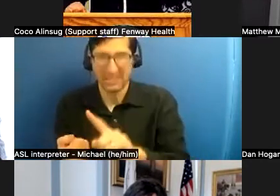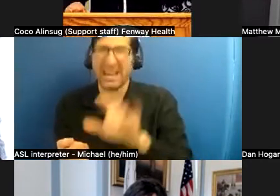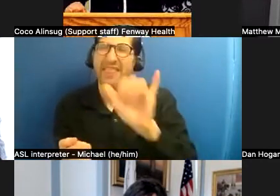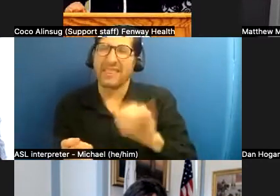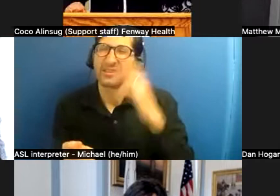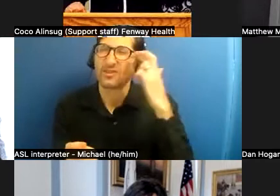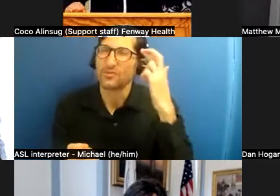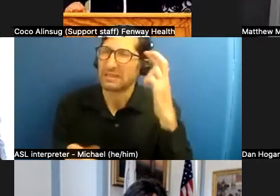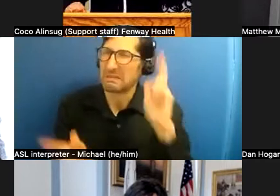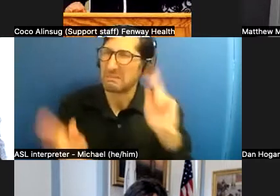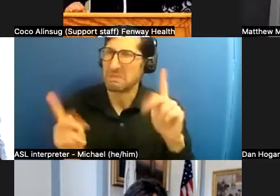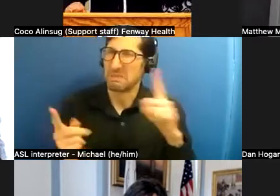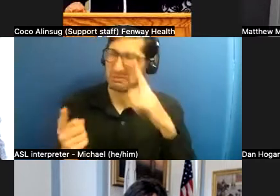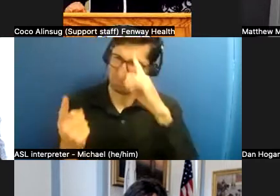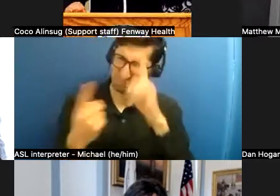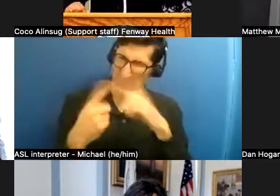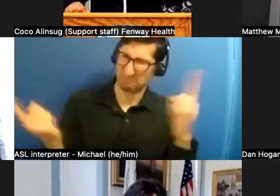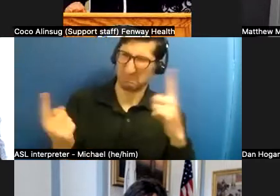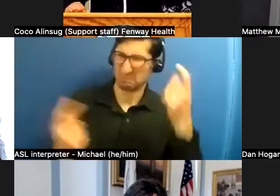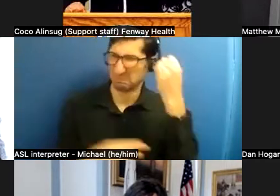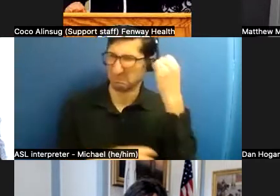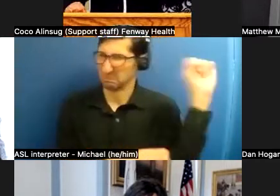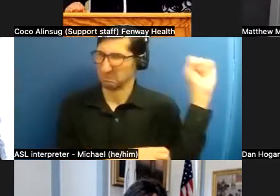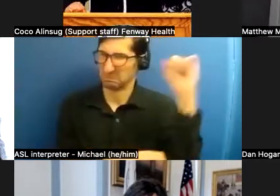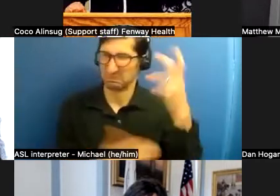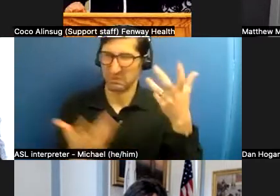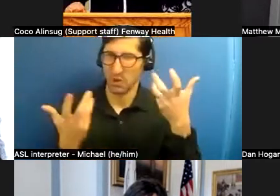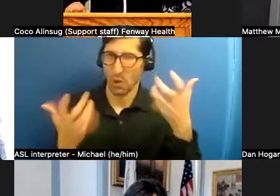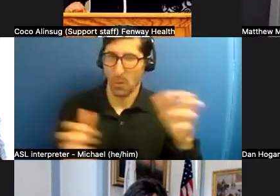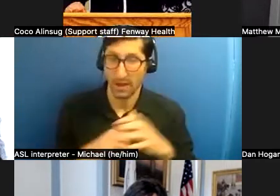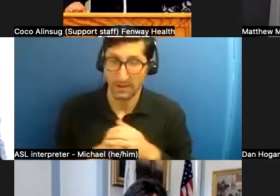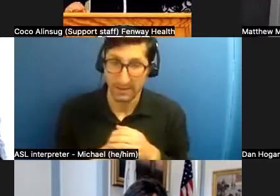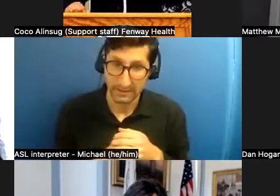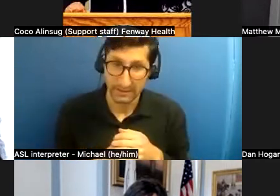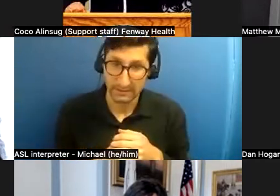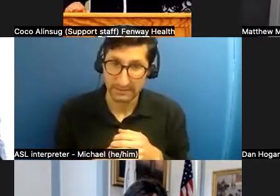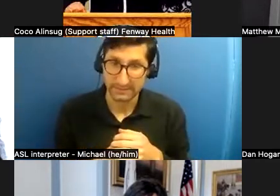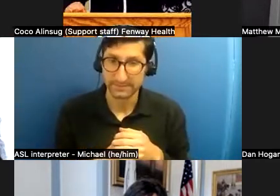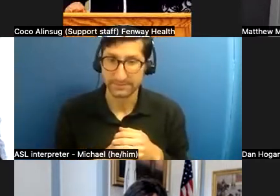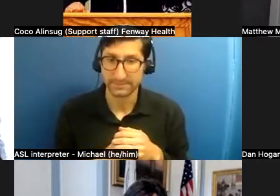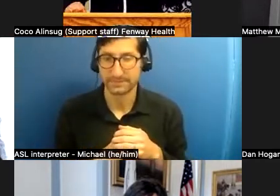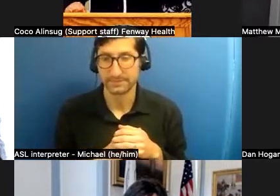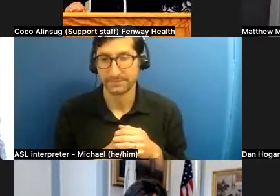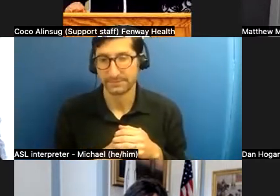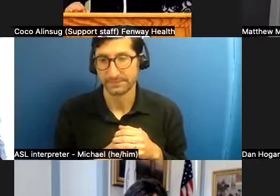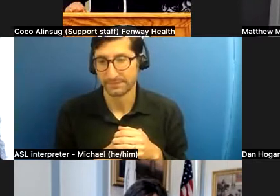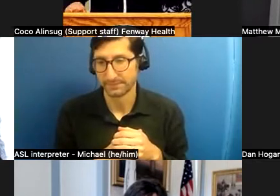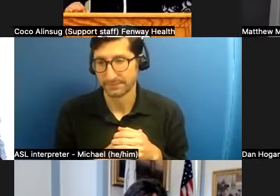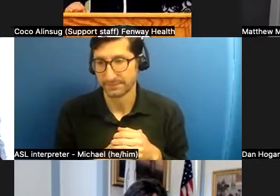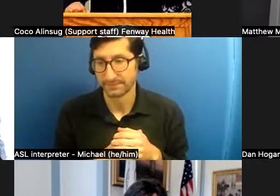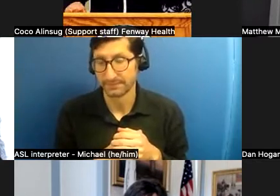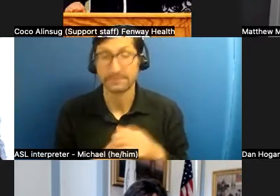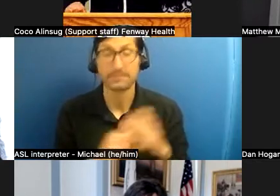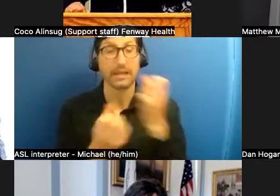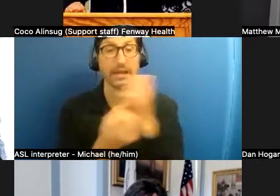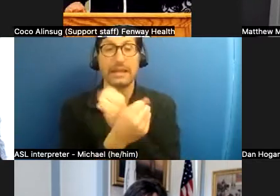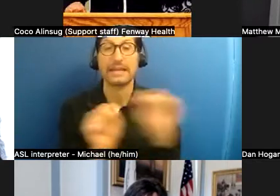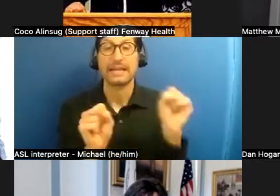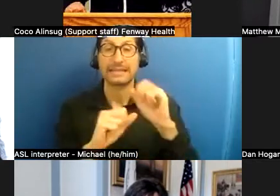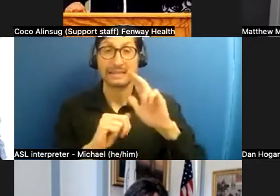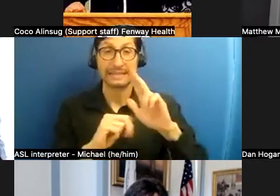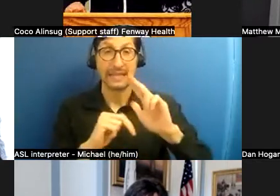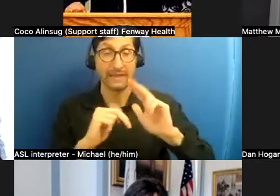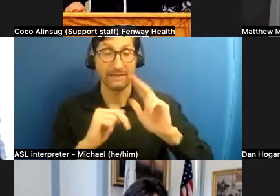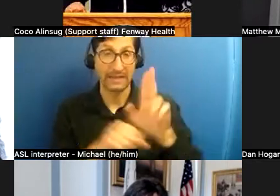opposition. And these are some of the principles and structures that safe consumption spaces offer.